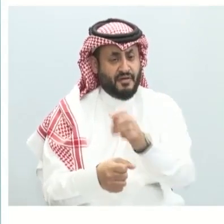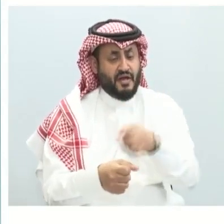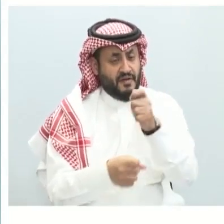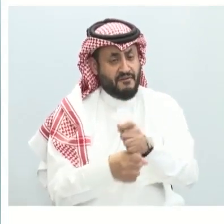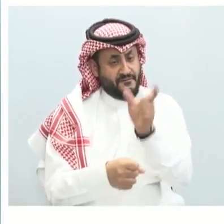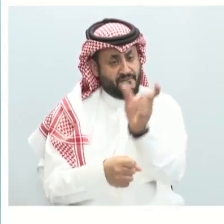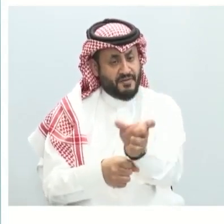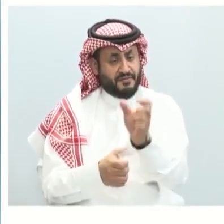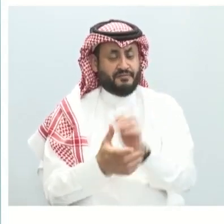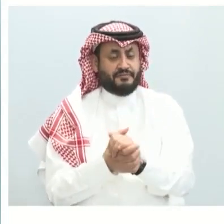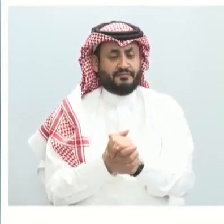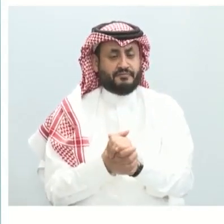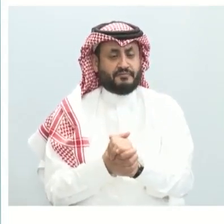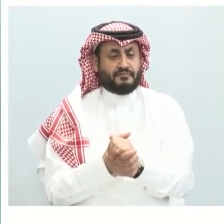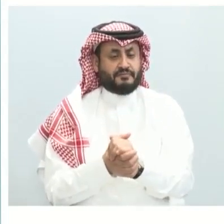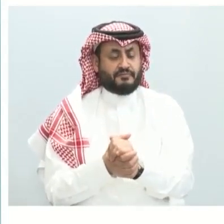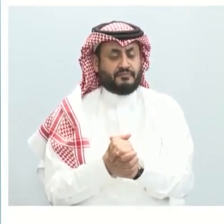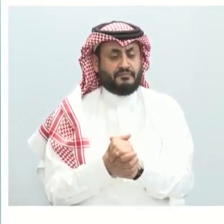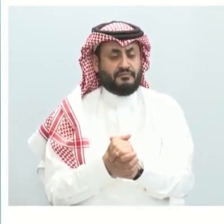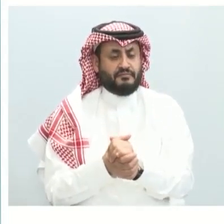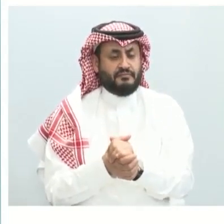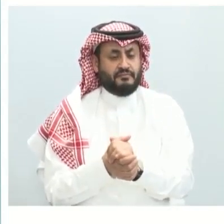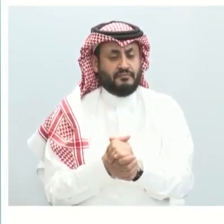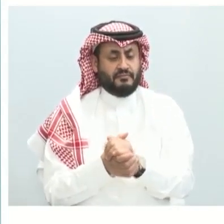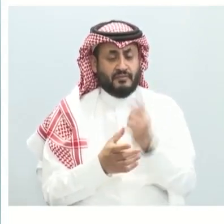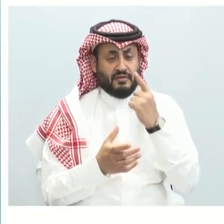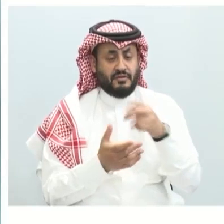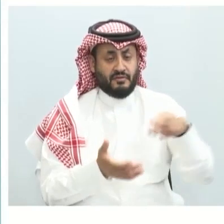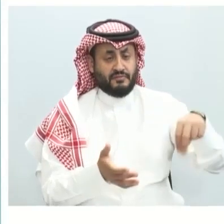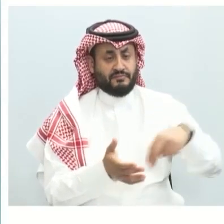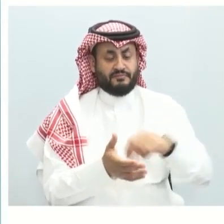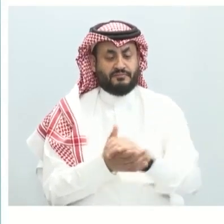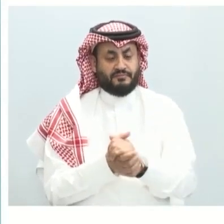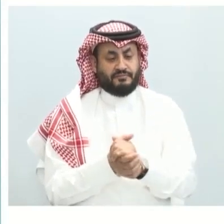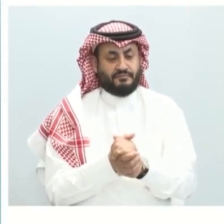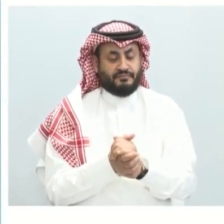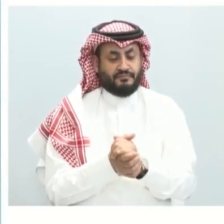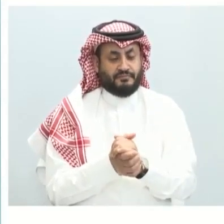use the verb, the regular verb, which is in this case, visit.